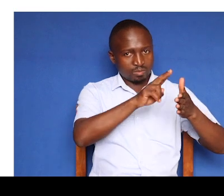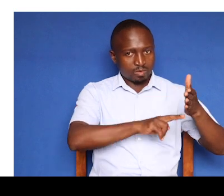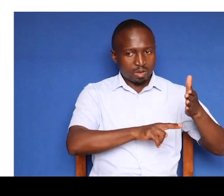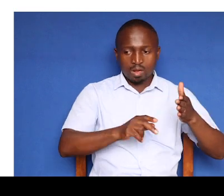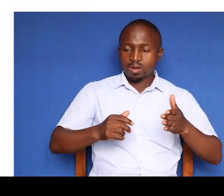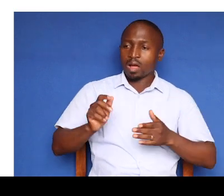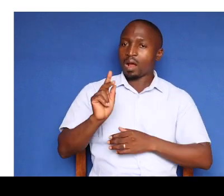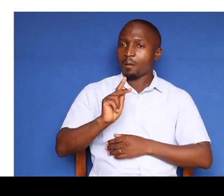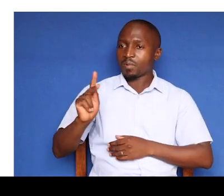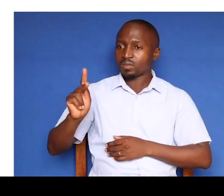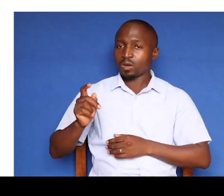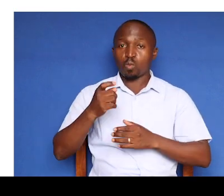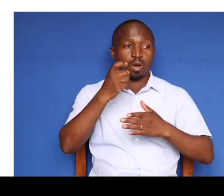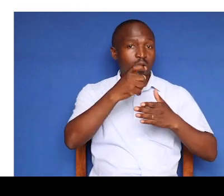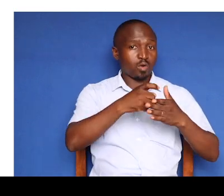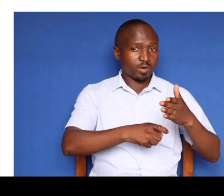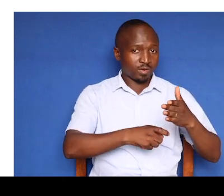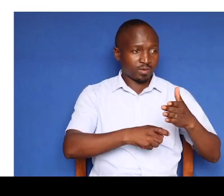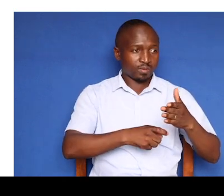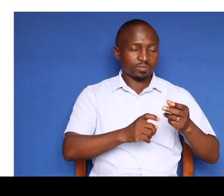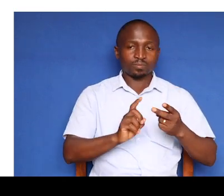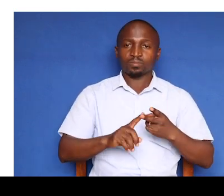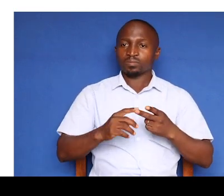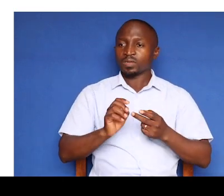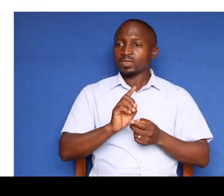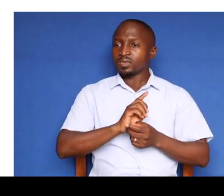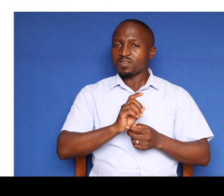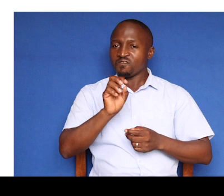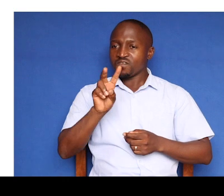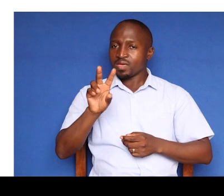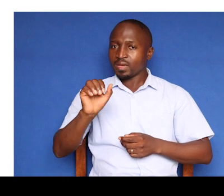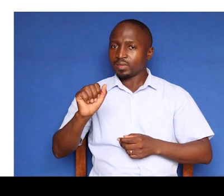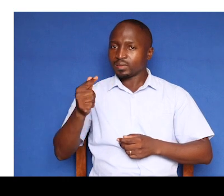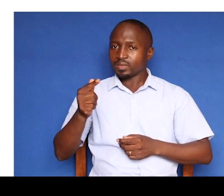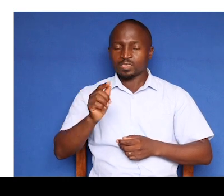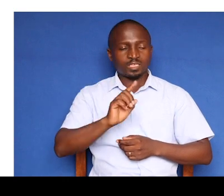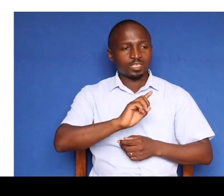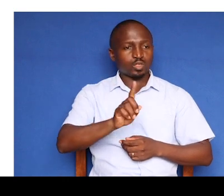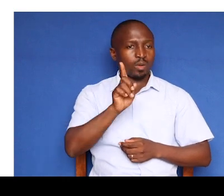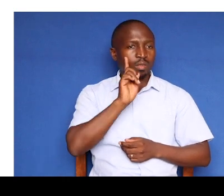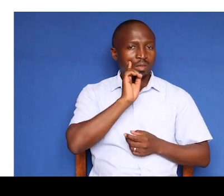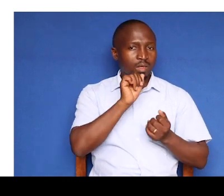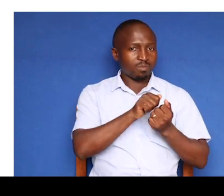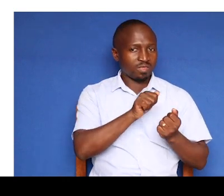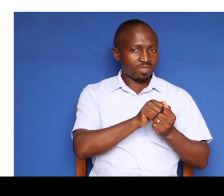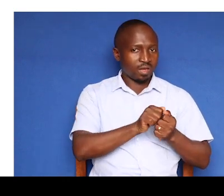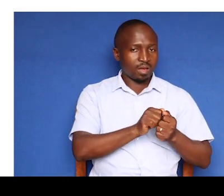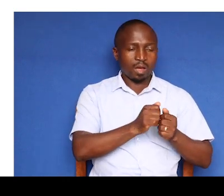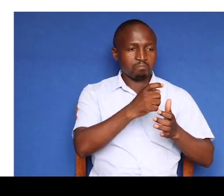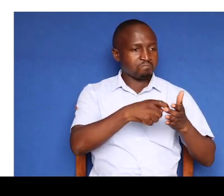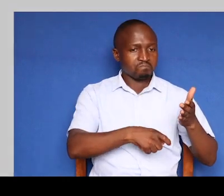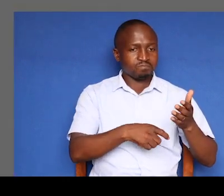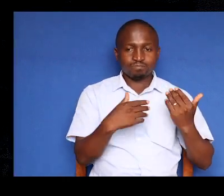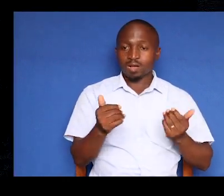of Tax. So VAT is not charged to every item. Commissioner of Tax must